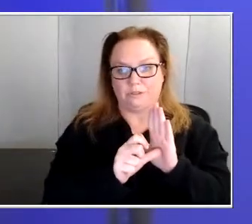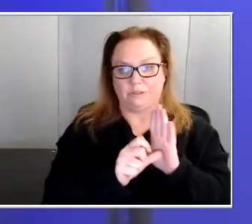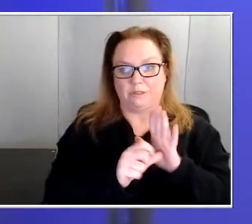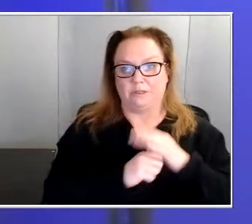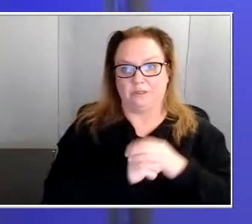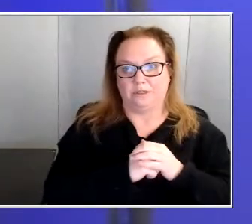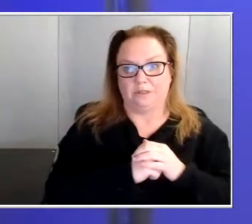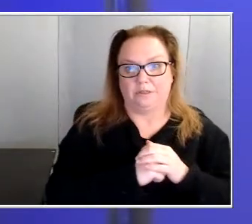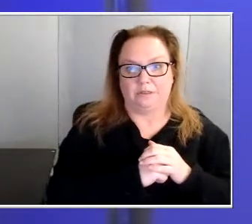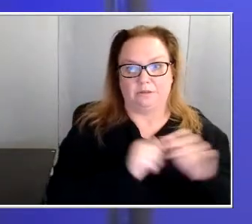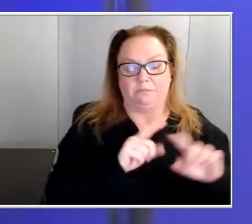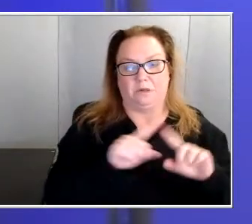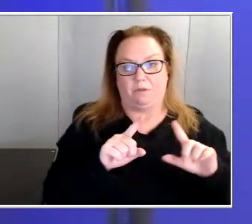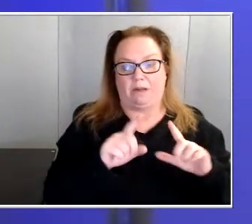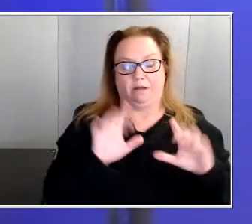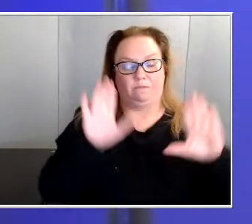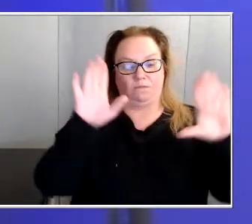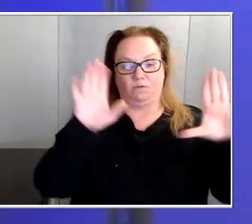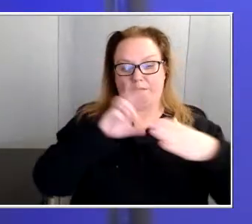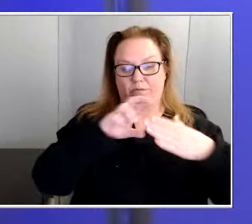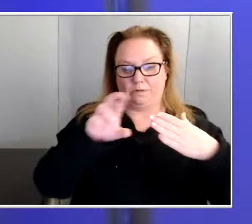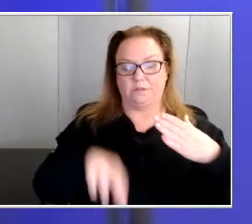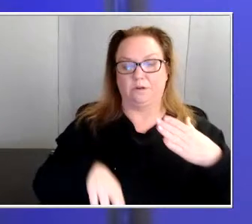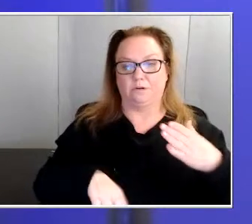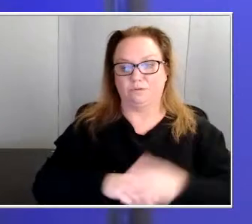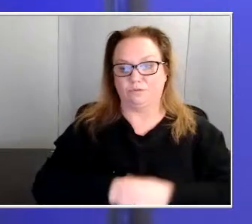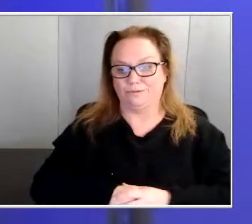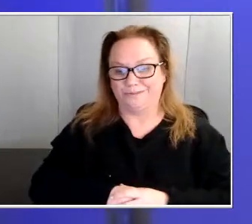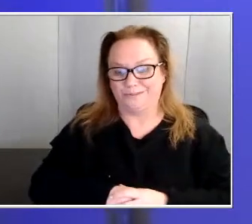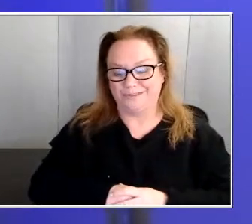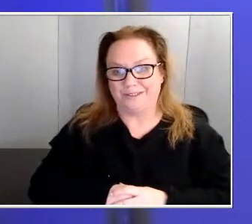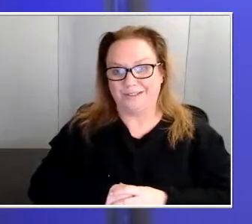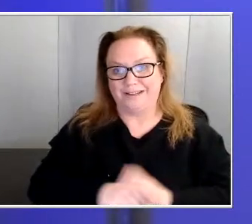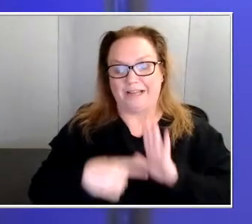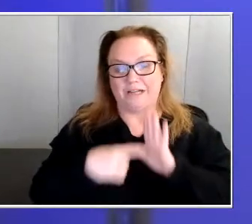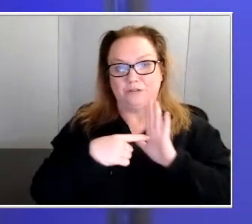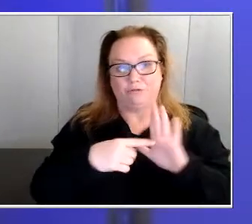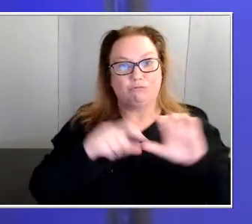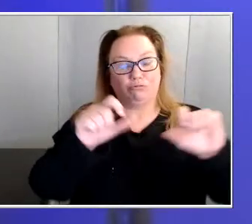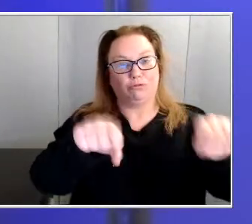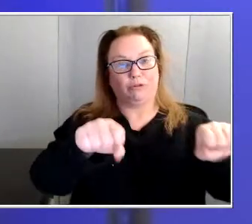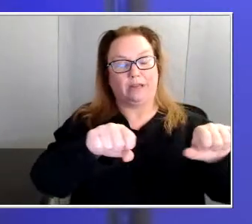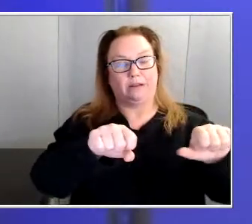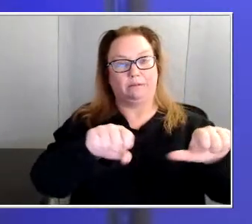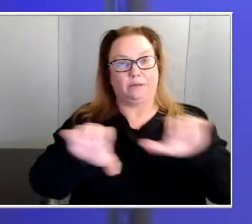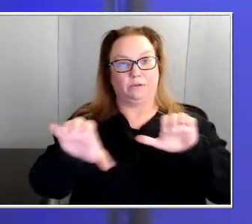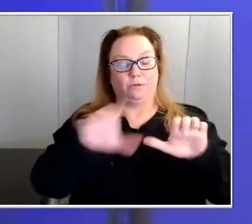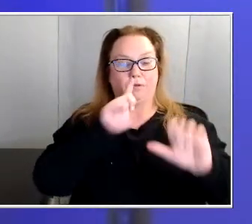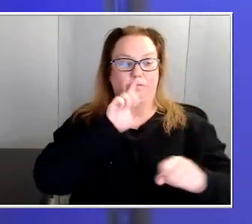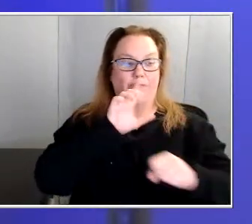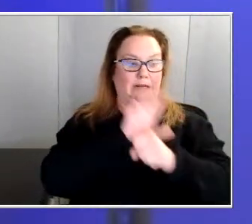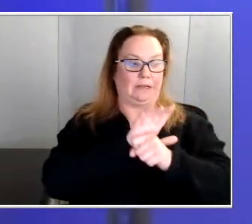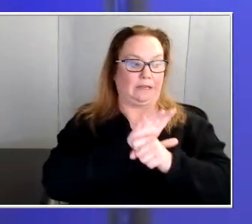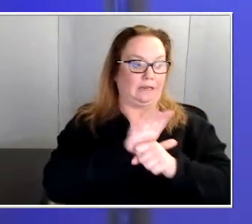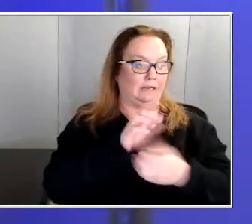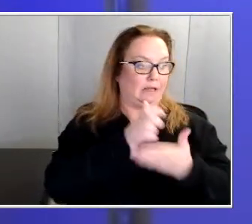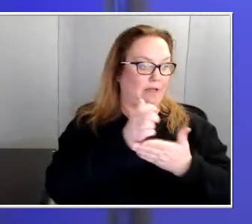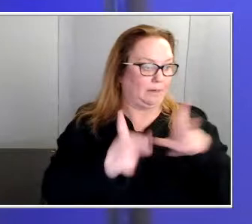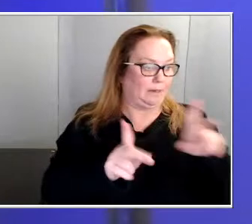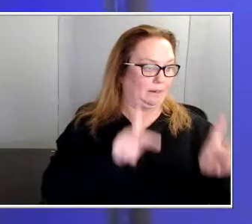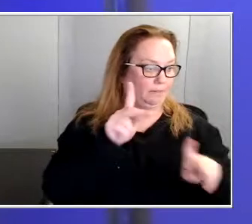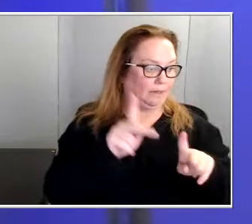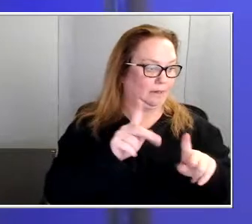have excellent results here, and it shows what can be done when a team is dedicated to helping people that are even in this